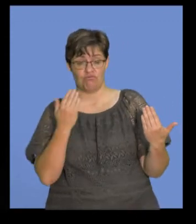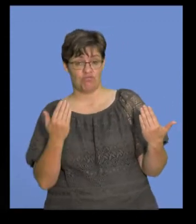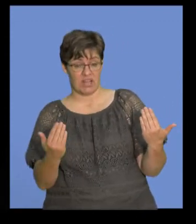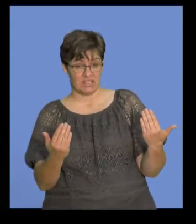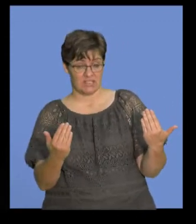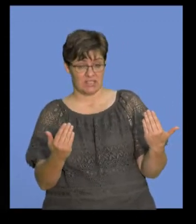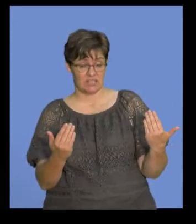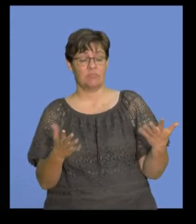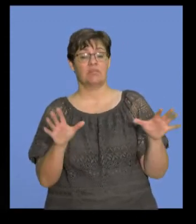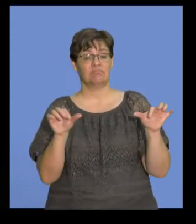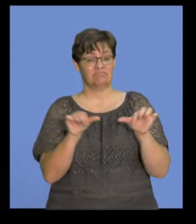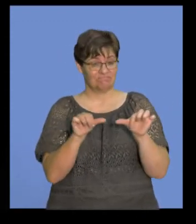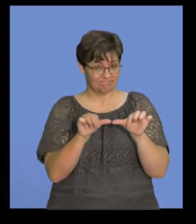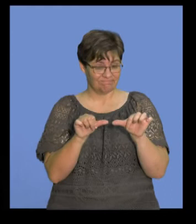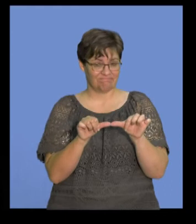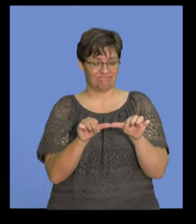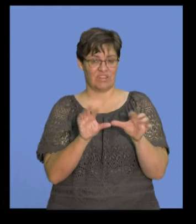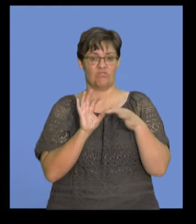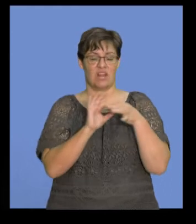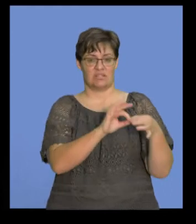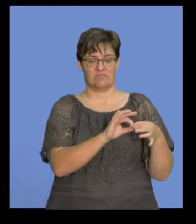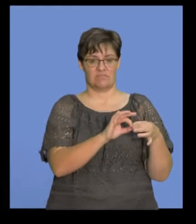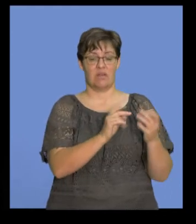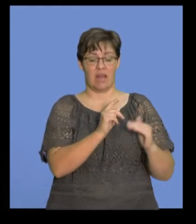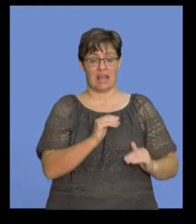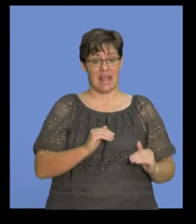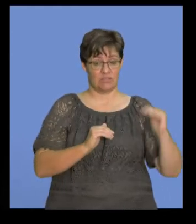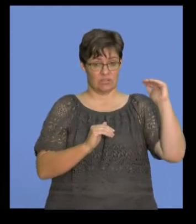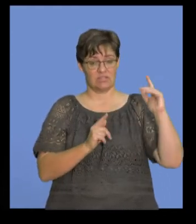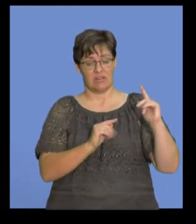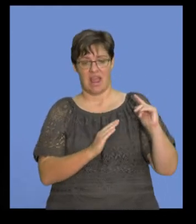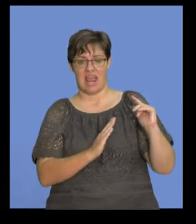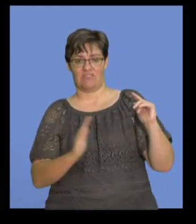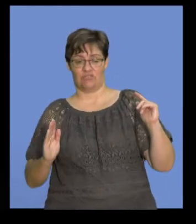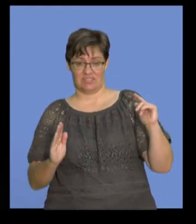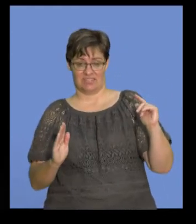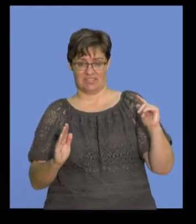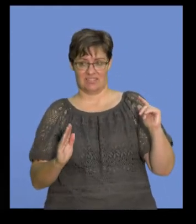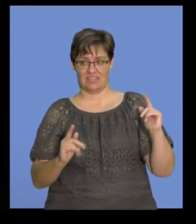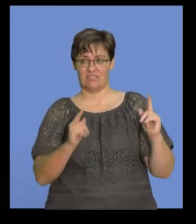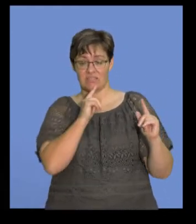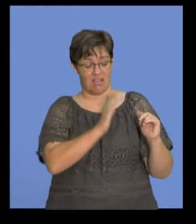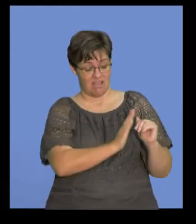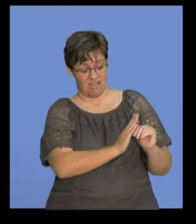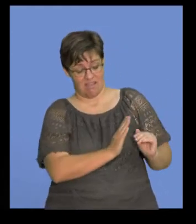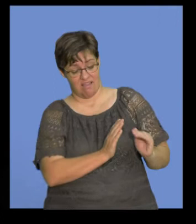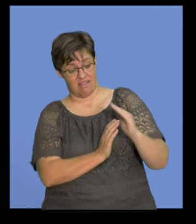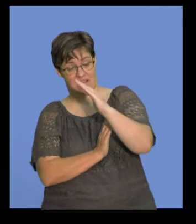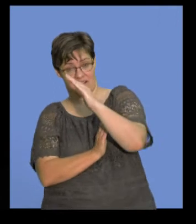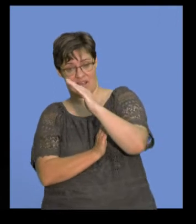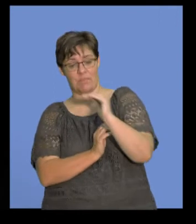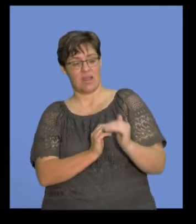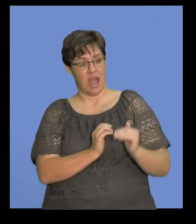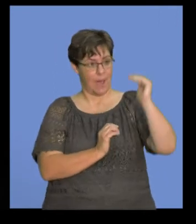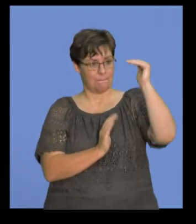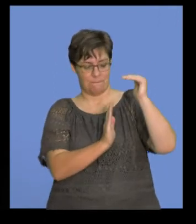the left to the right represents the proportionate relationship. As one variable increases, so does the other. So essentially, if we had